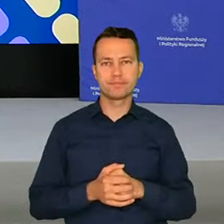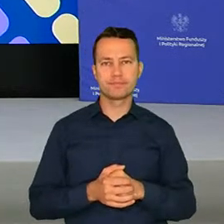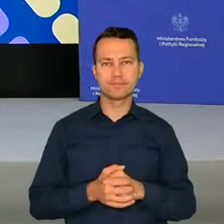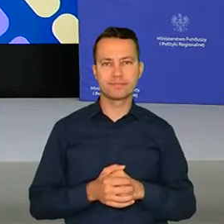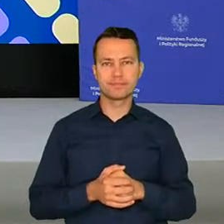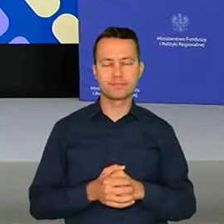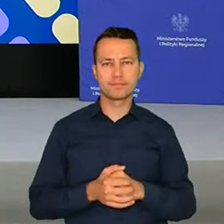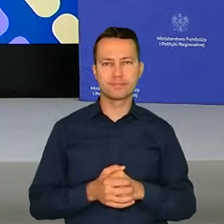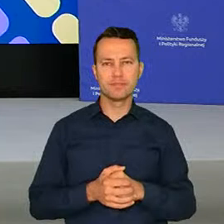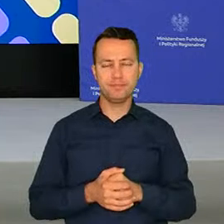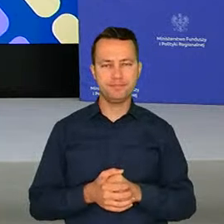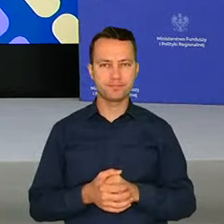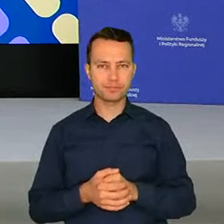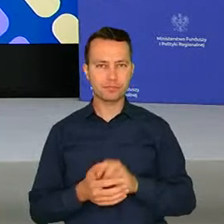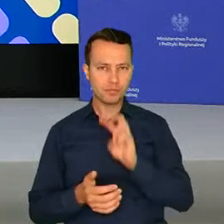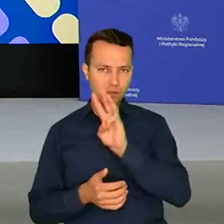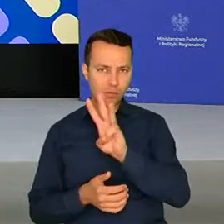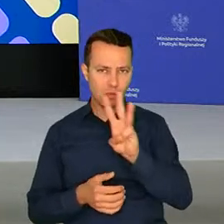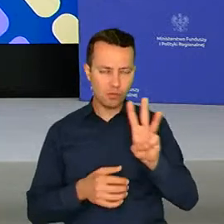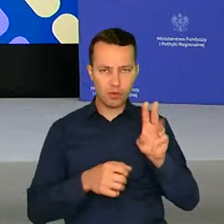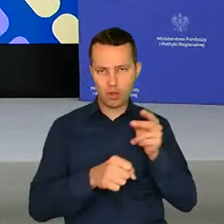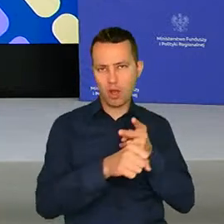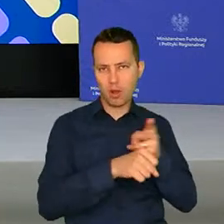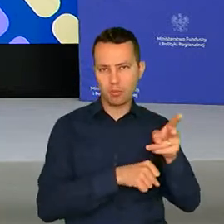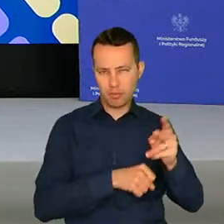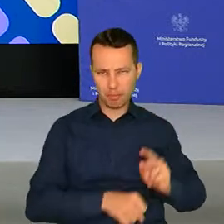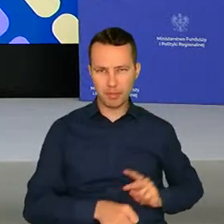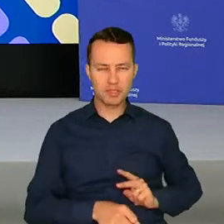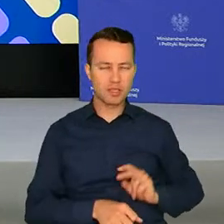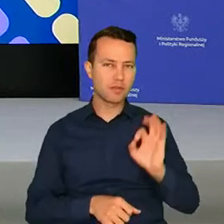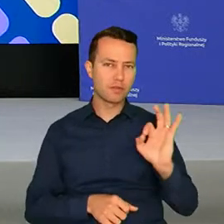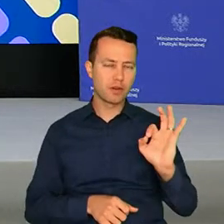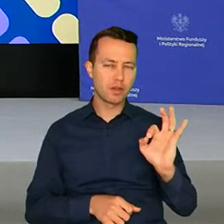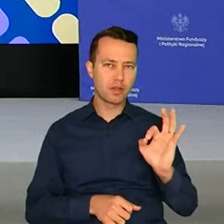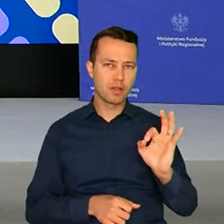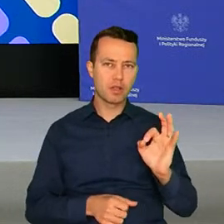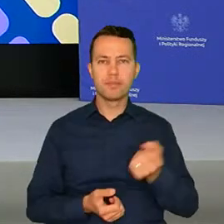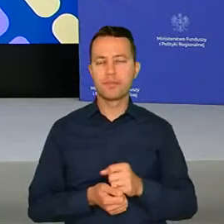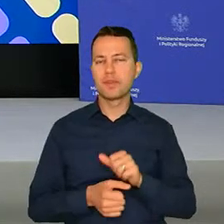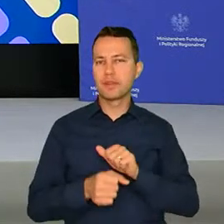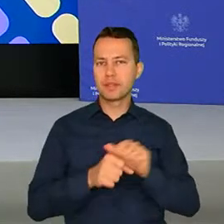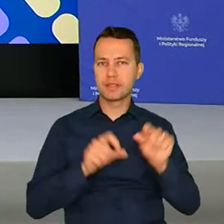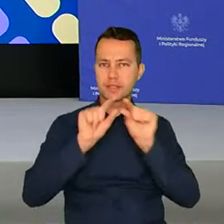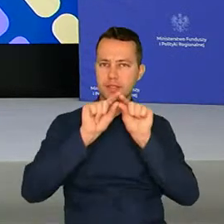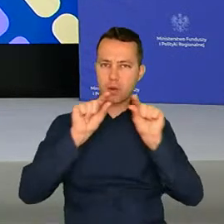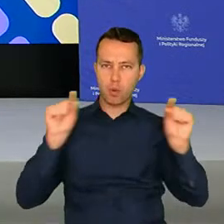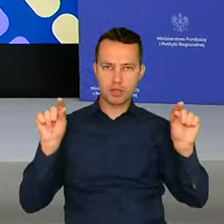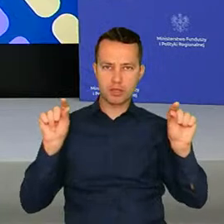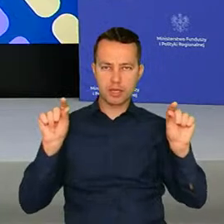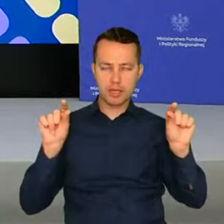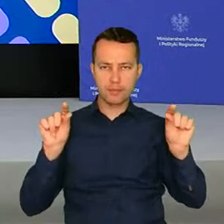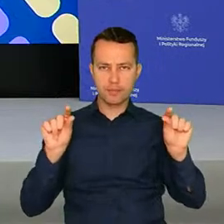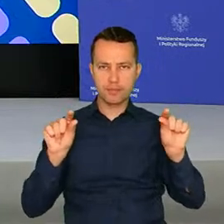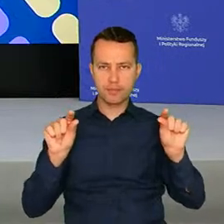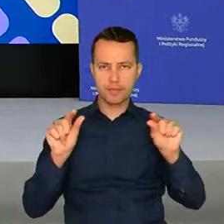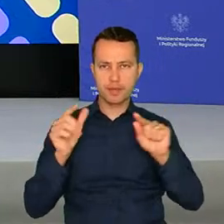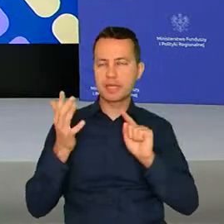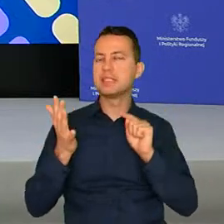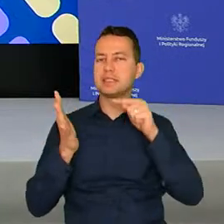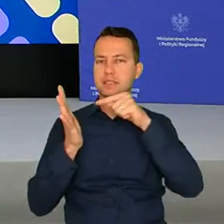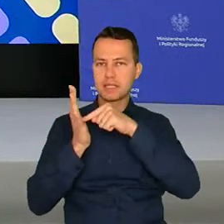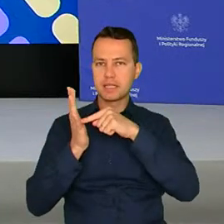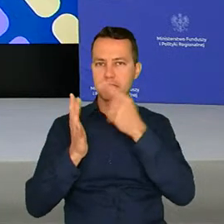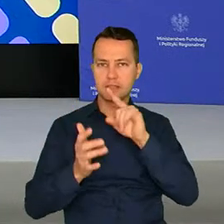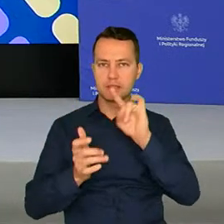to check out our website. We have a tab on the directive,